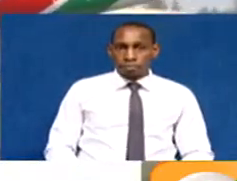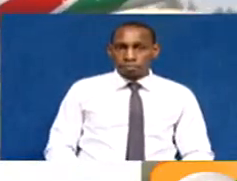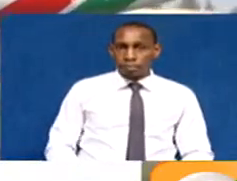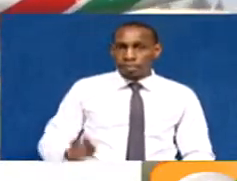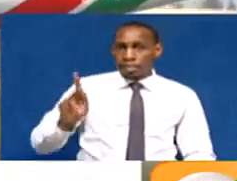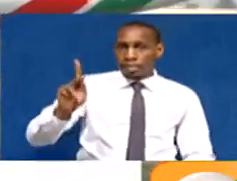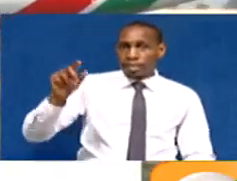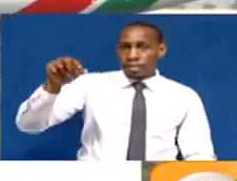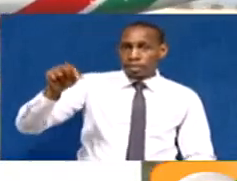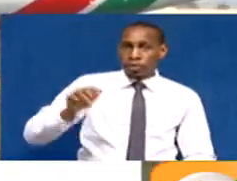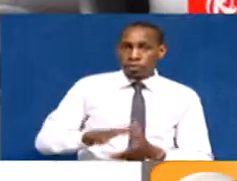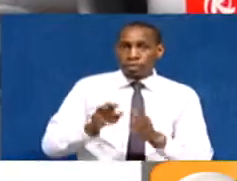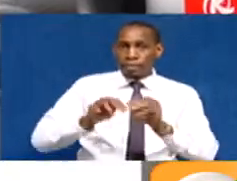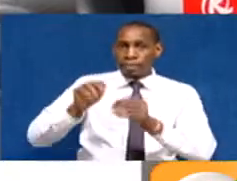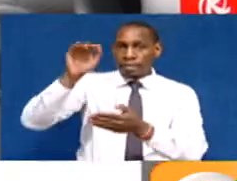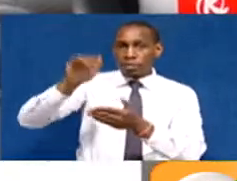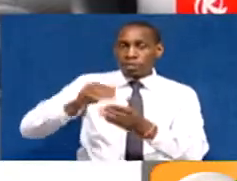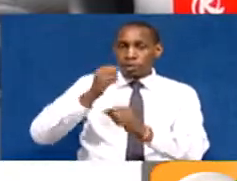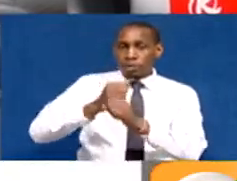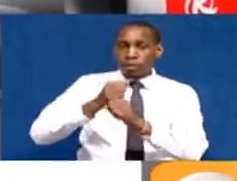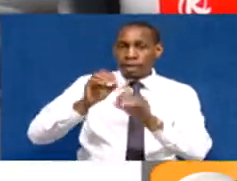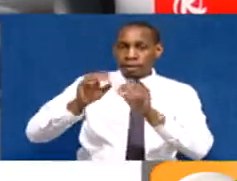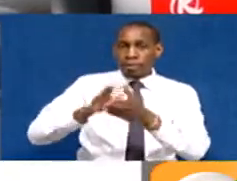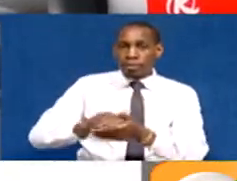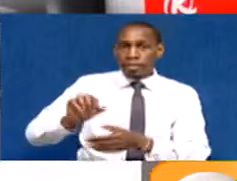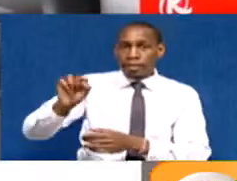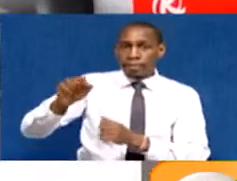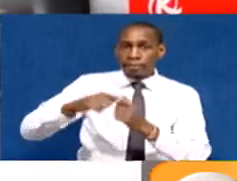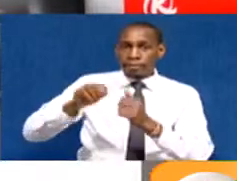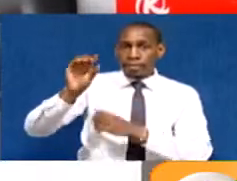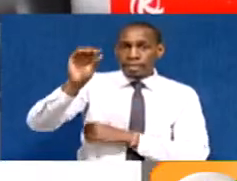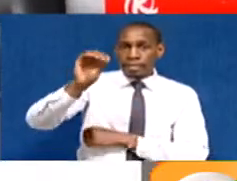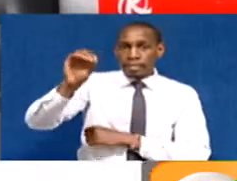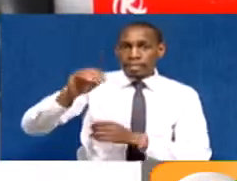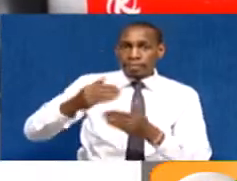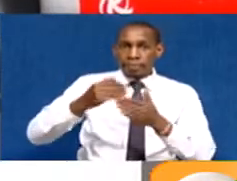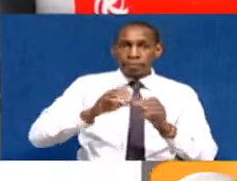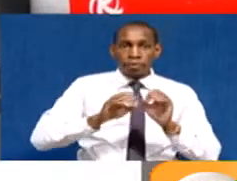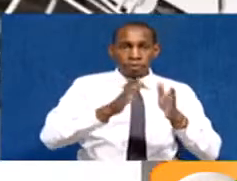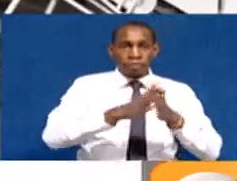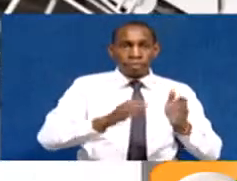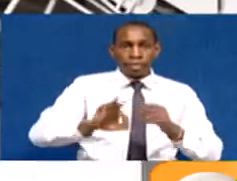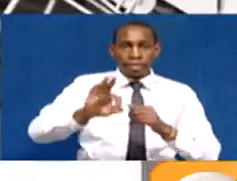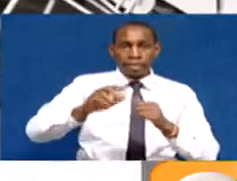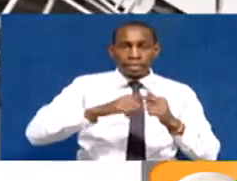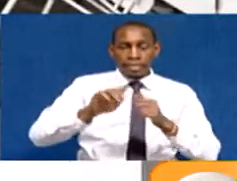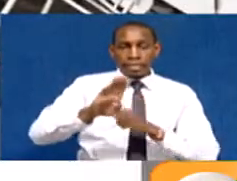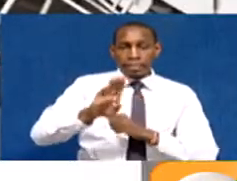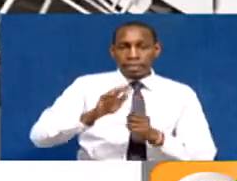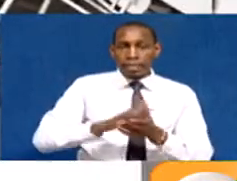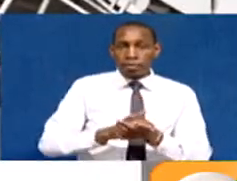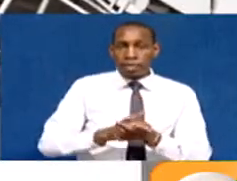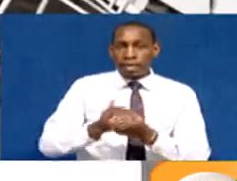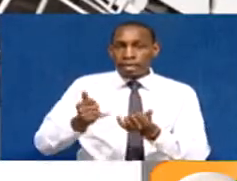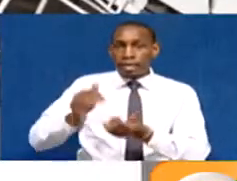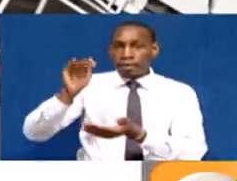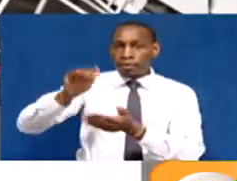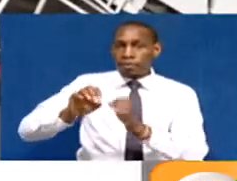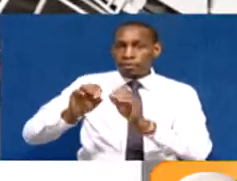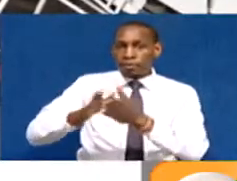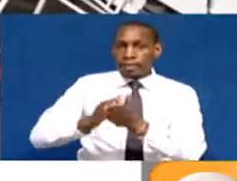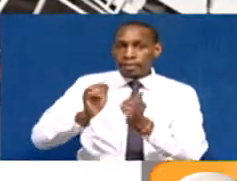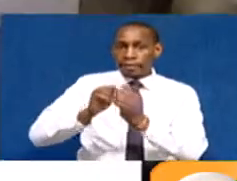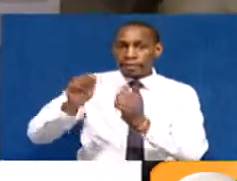The national carrier has managed to reduce its overall losses by 56% from a record loss of 36 billion shillings to a reduced loss